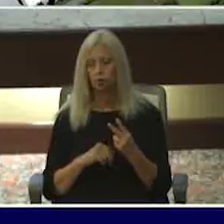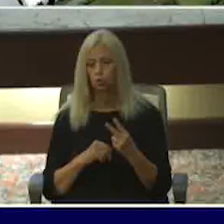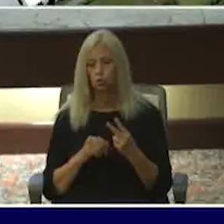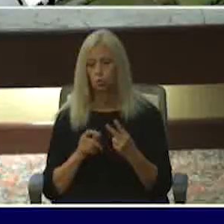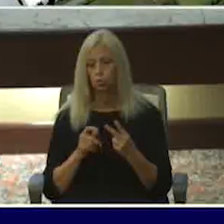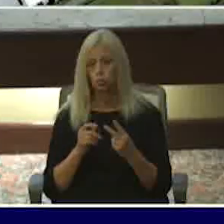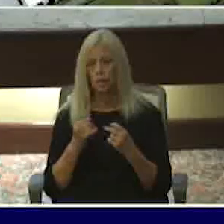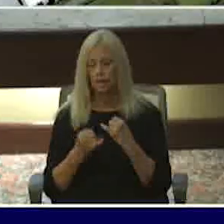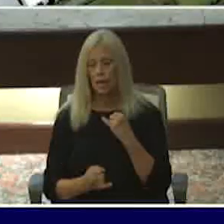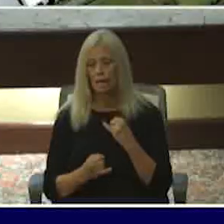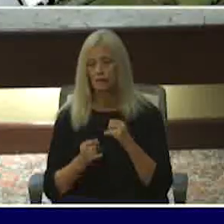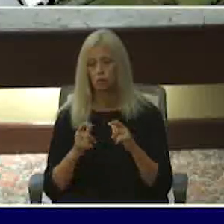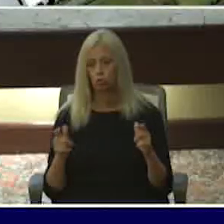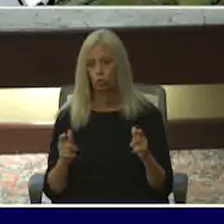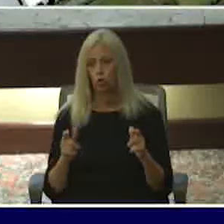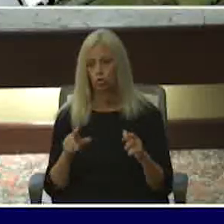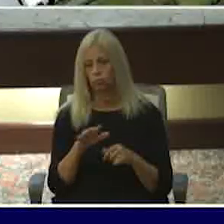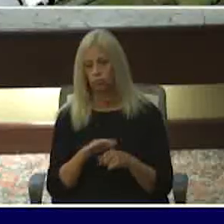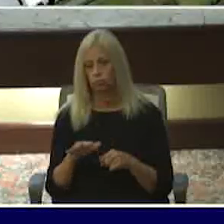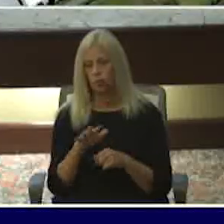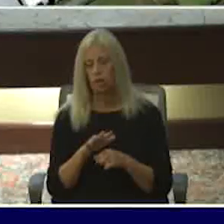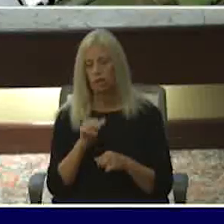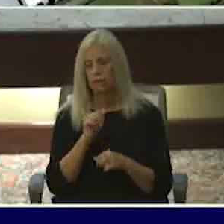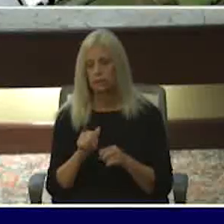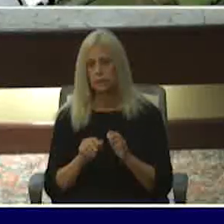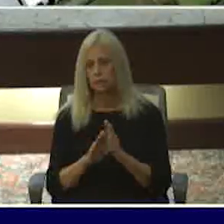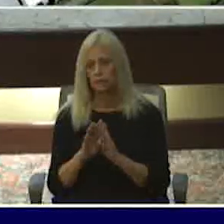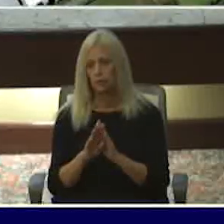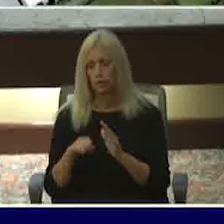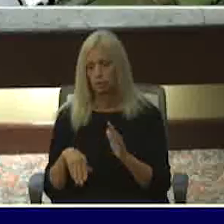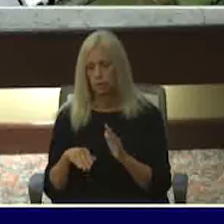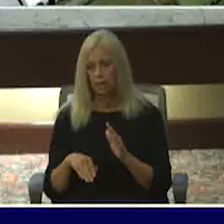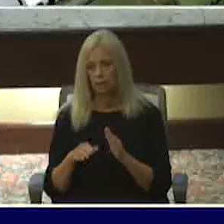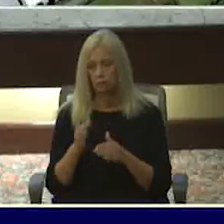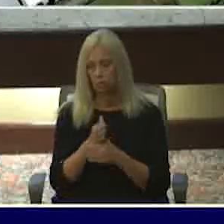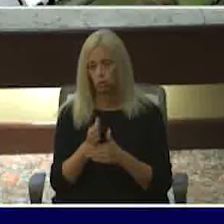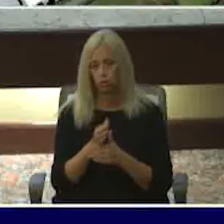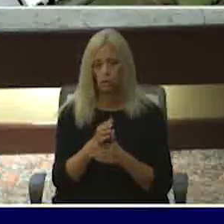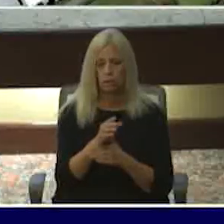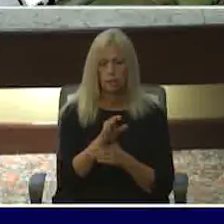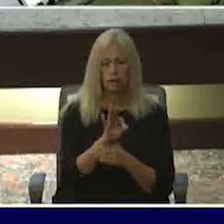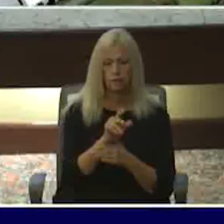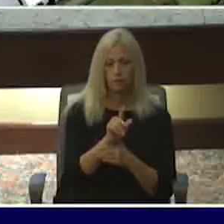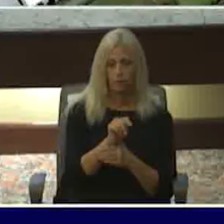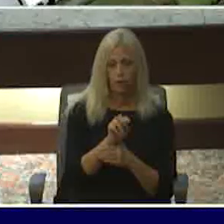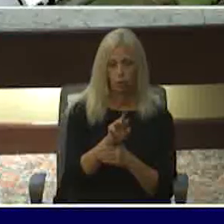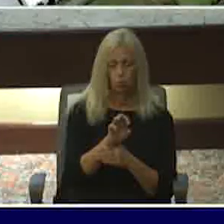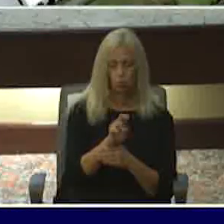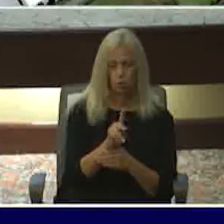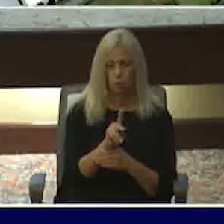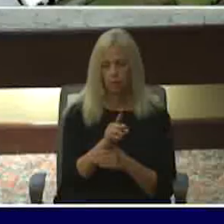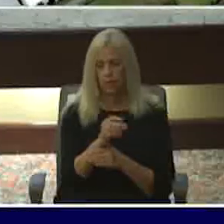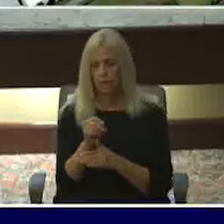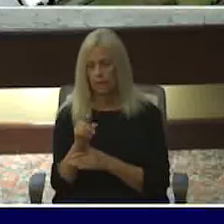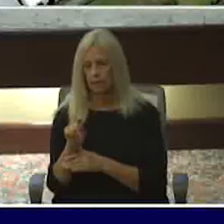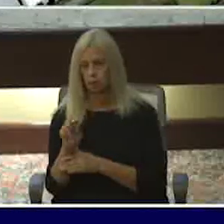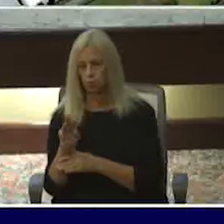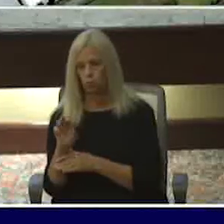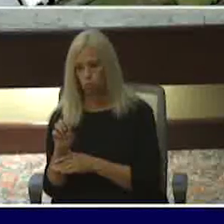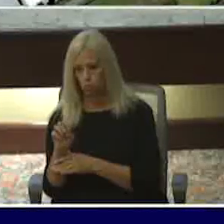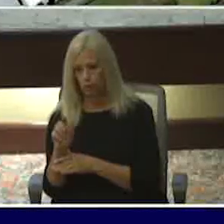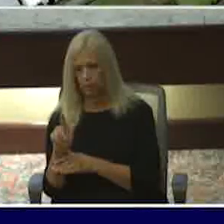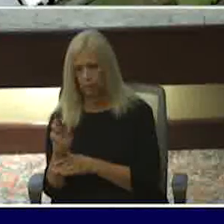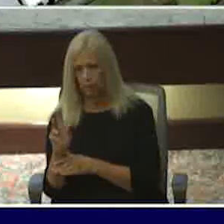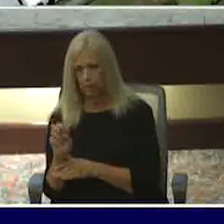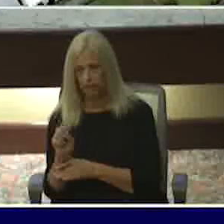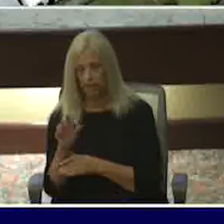that are undeveloped in that area between Flat Rock out to Tree Lake in China Spring area.